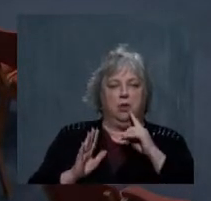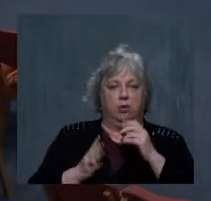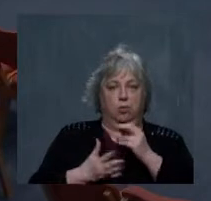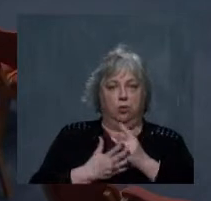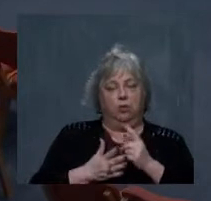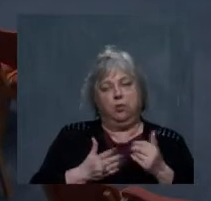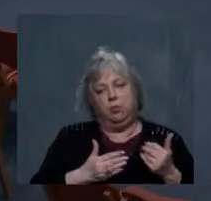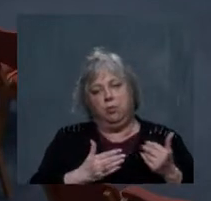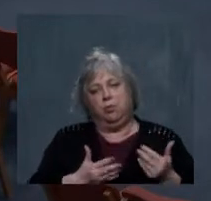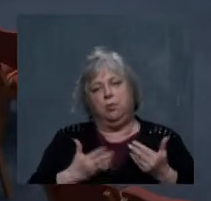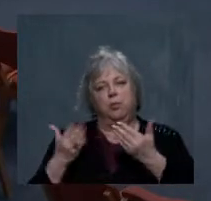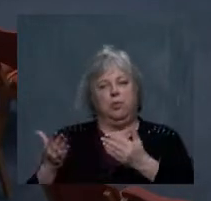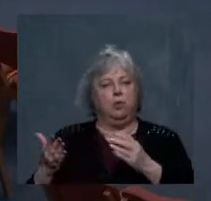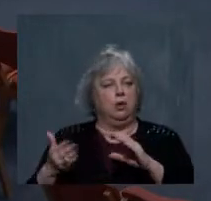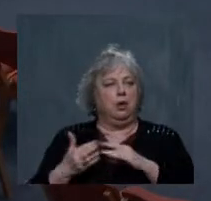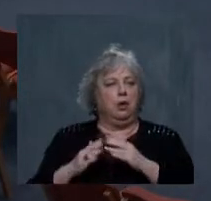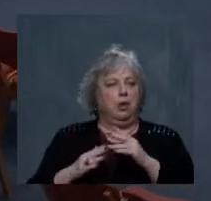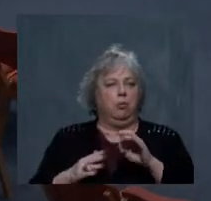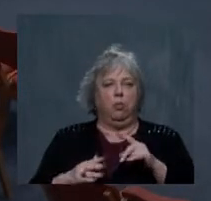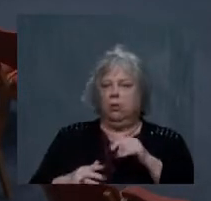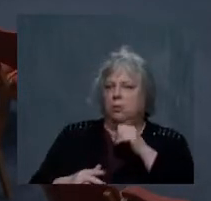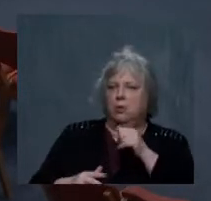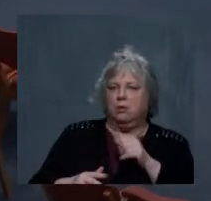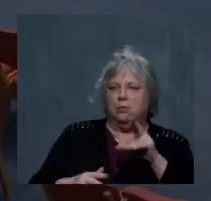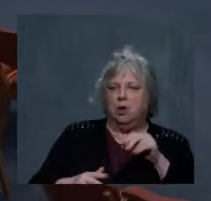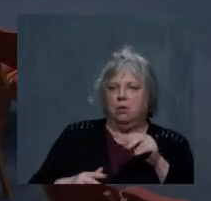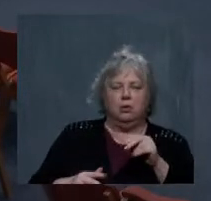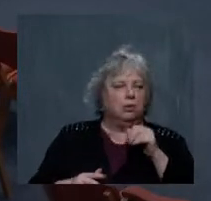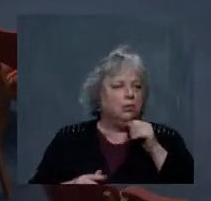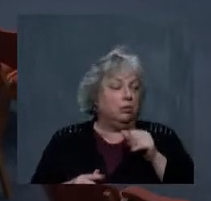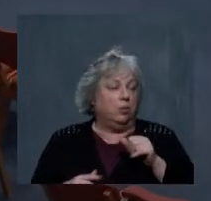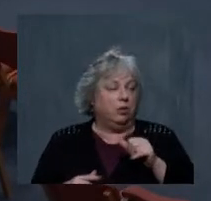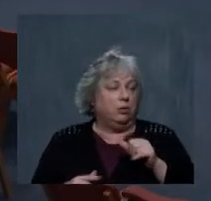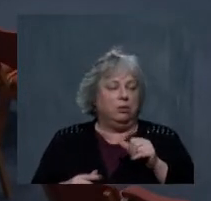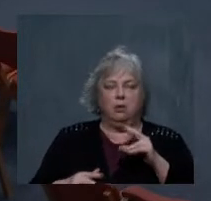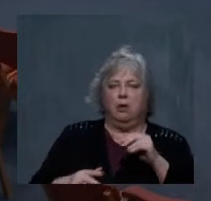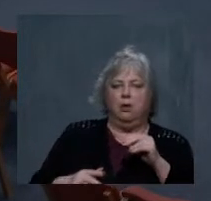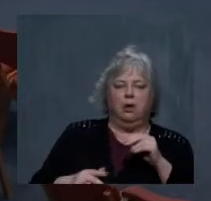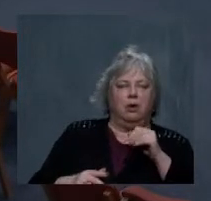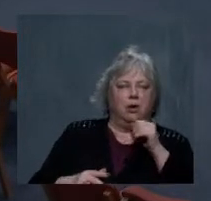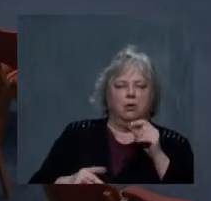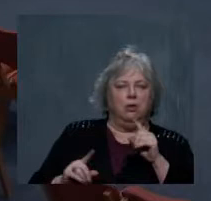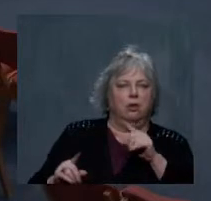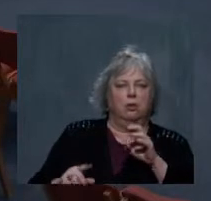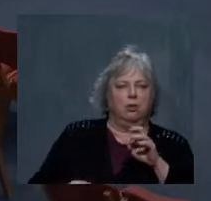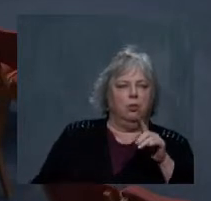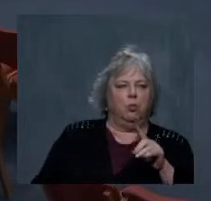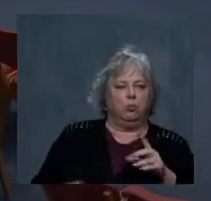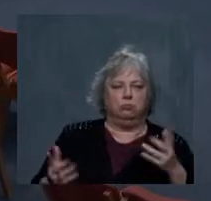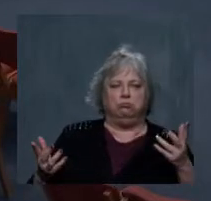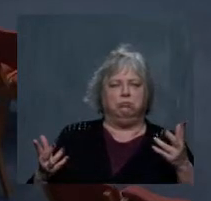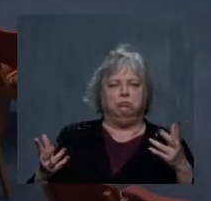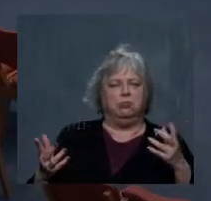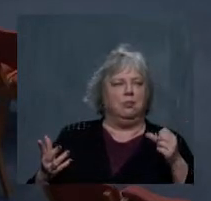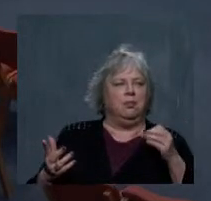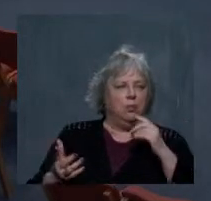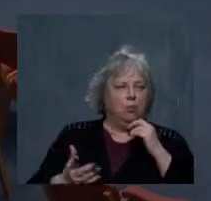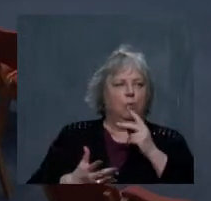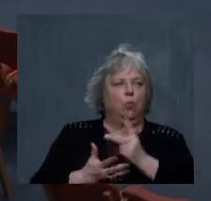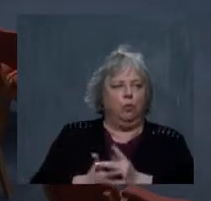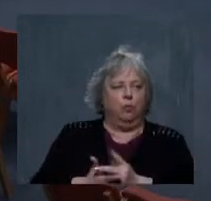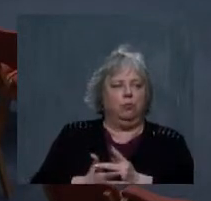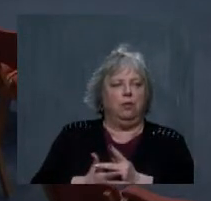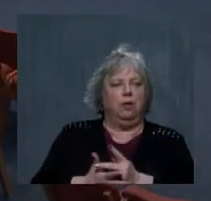board. No. It was not? No. It's a zoning site plan review. It does not go to the board. It does not go to the board. So it is